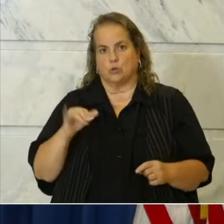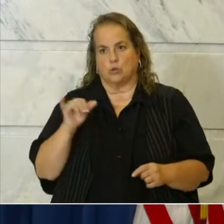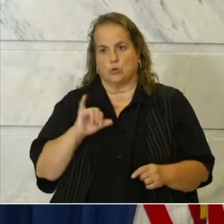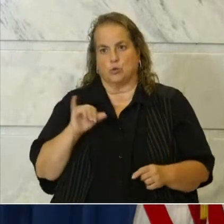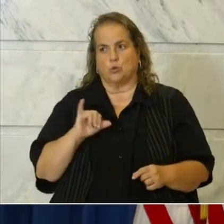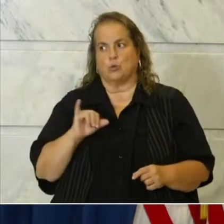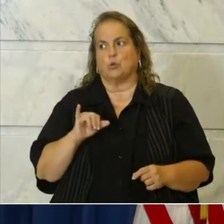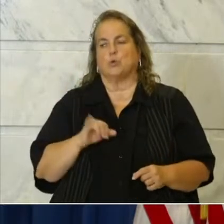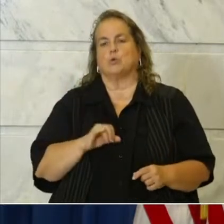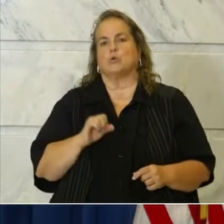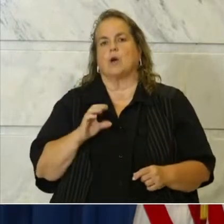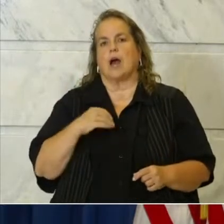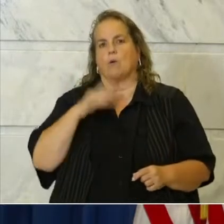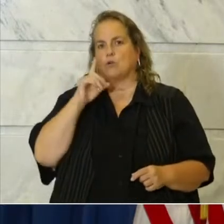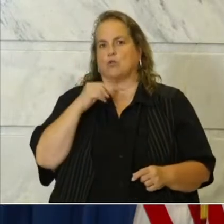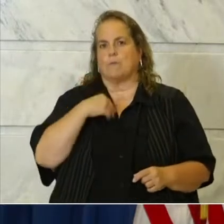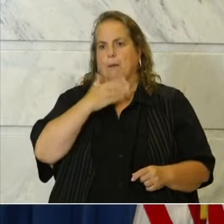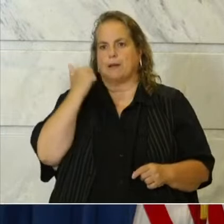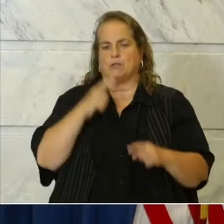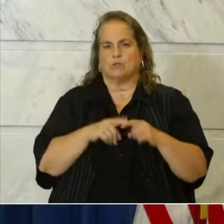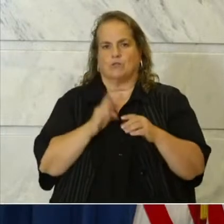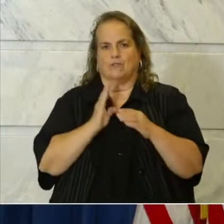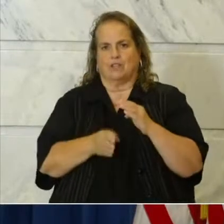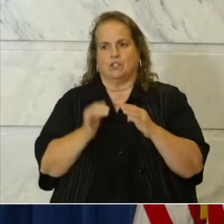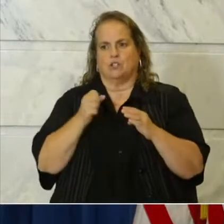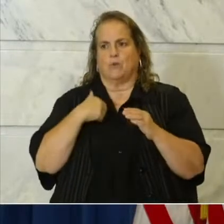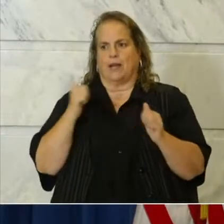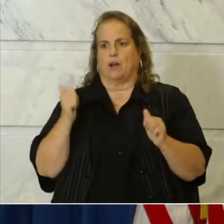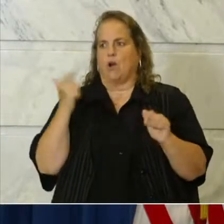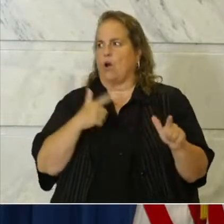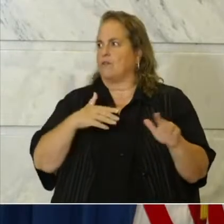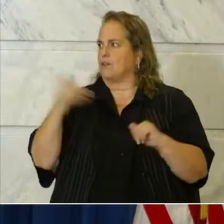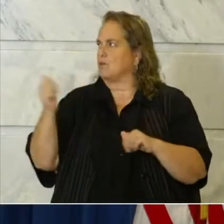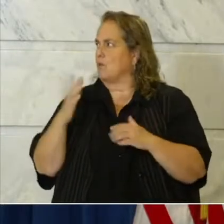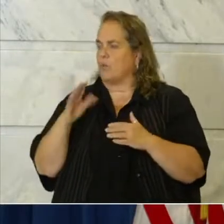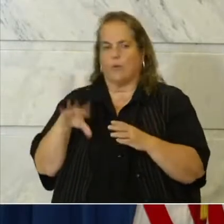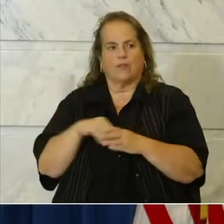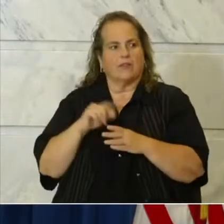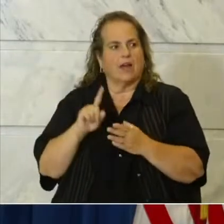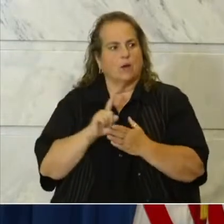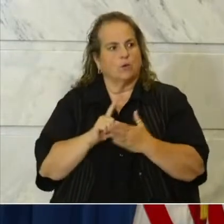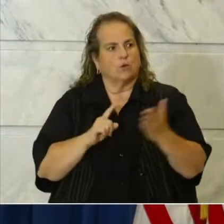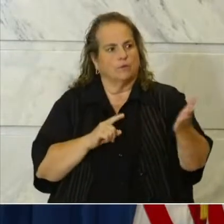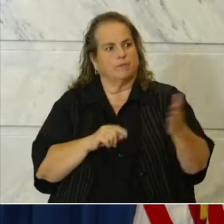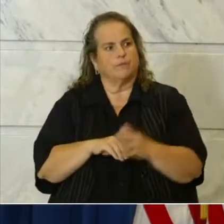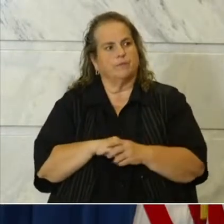submitted too. I will do my best to get through this so we can all get out within the hour.